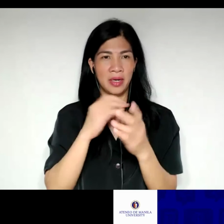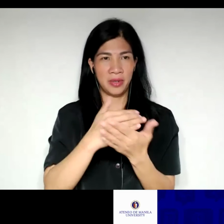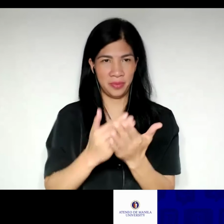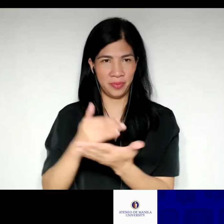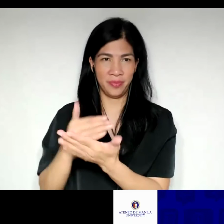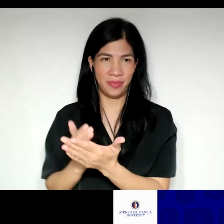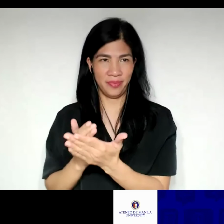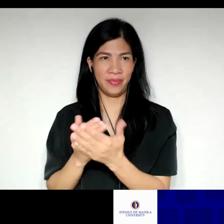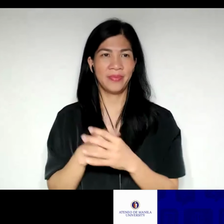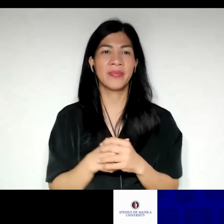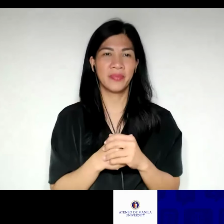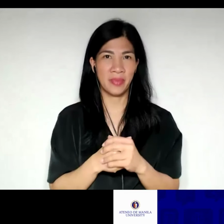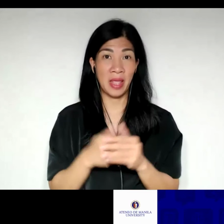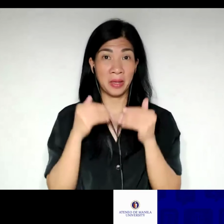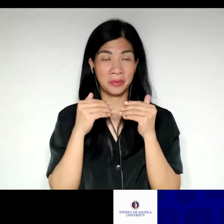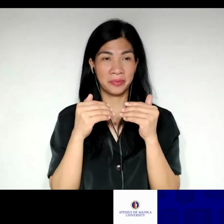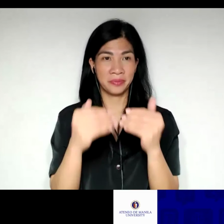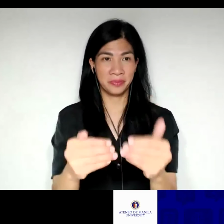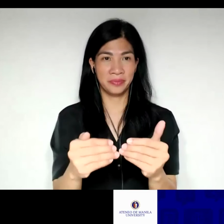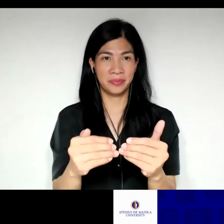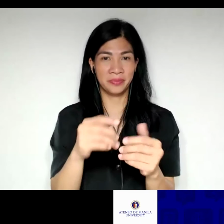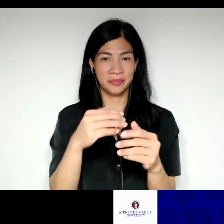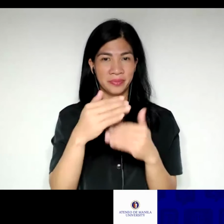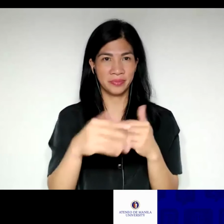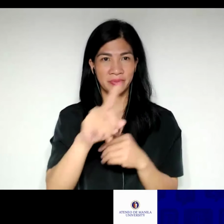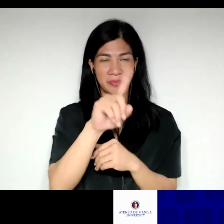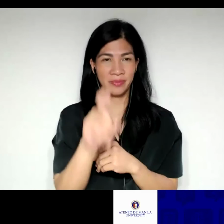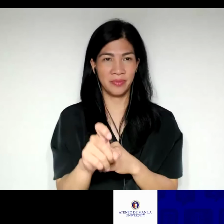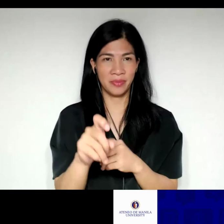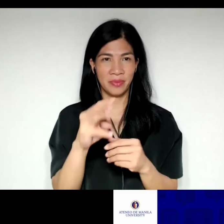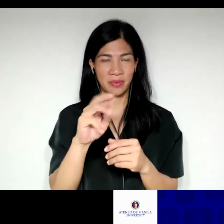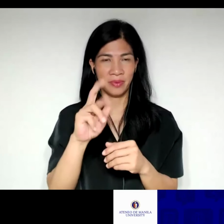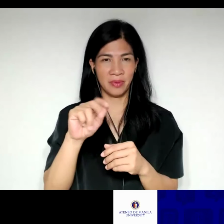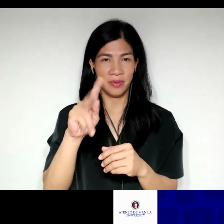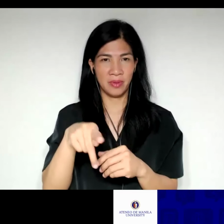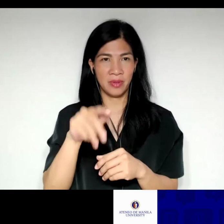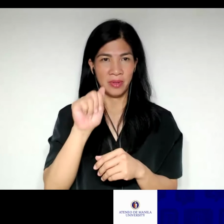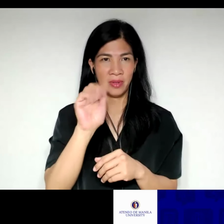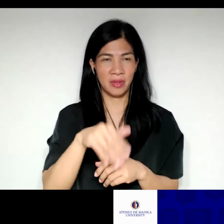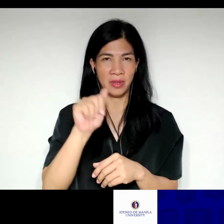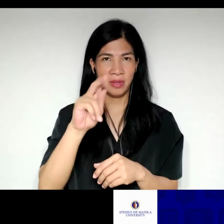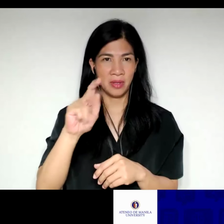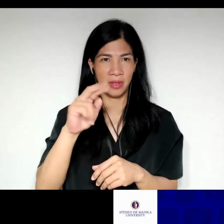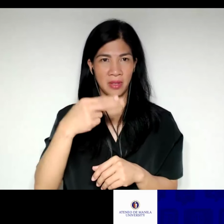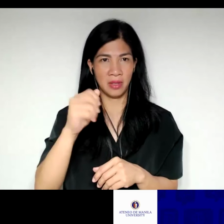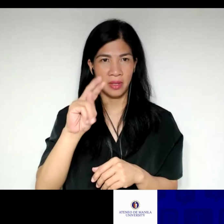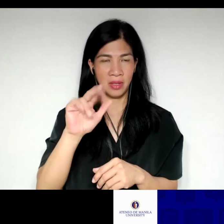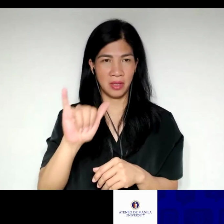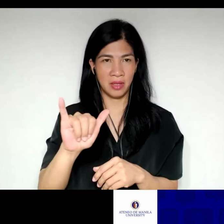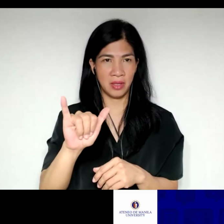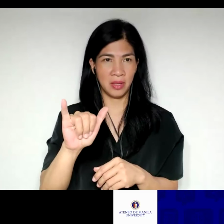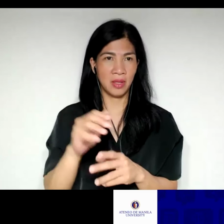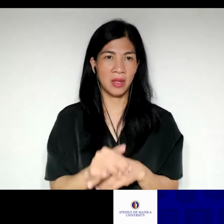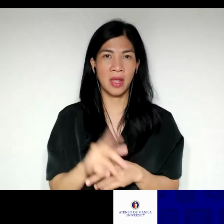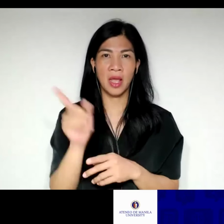Okay. So moving on to our next question, this comes from Mark Anthony Adviento. And they ask, what is your stand